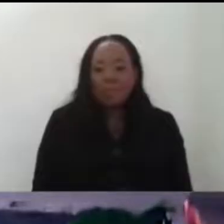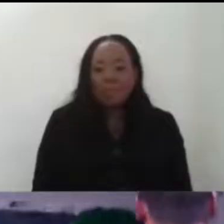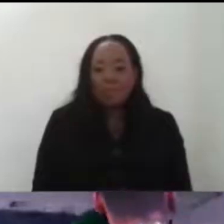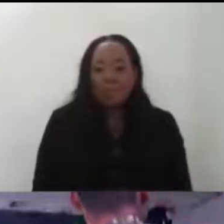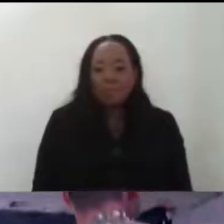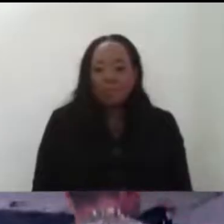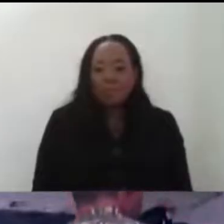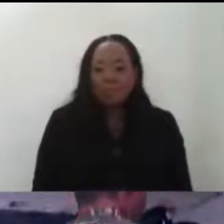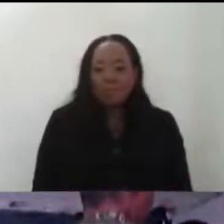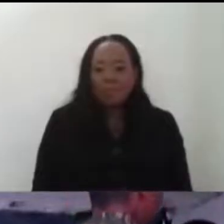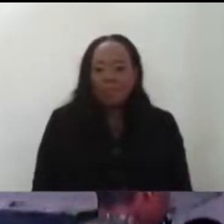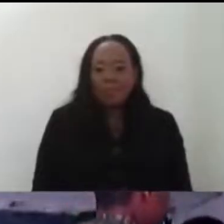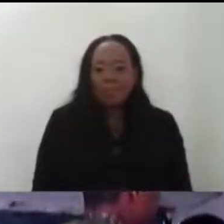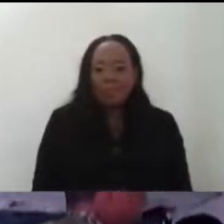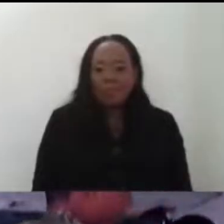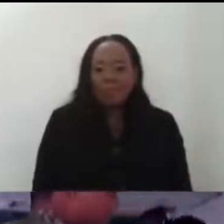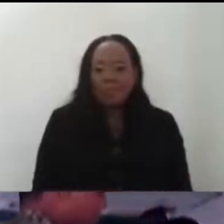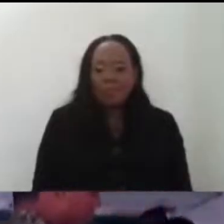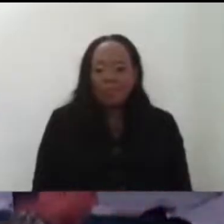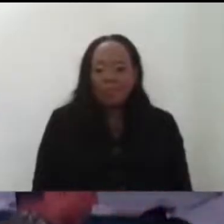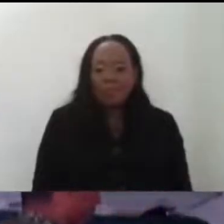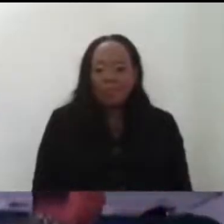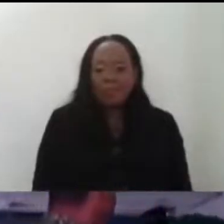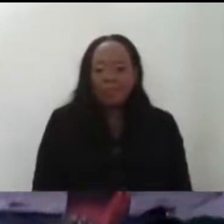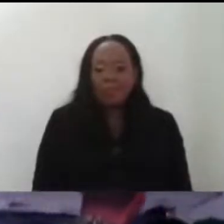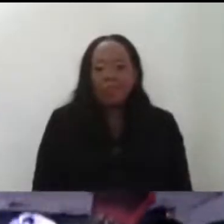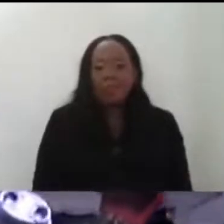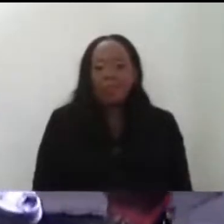The youngsters will stand up.